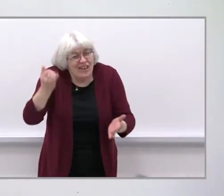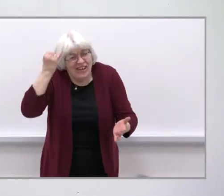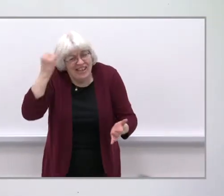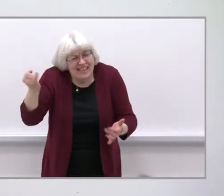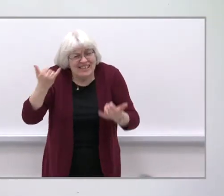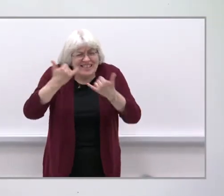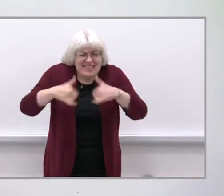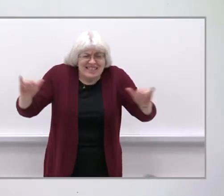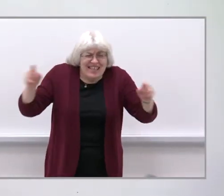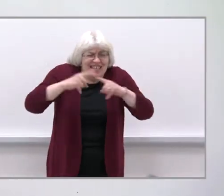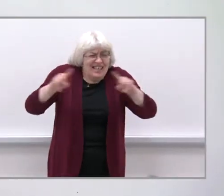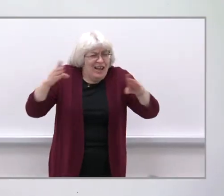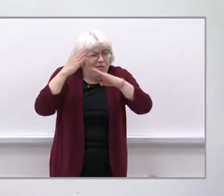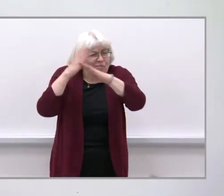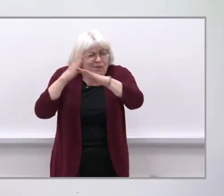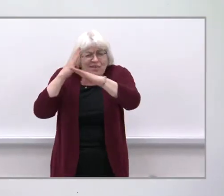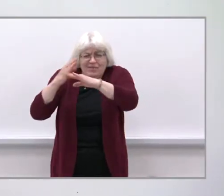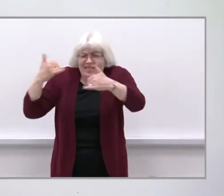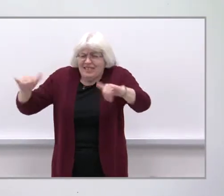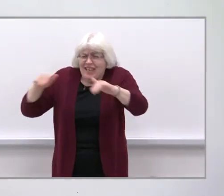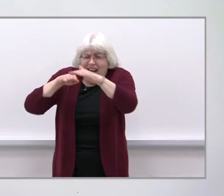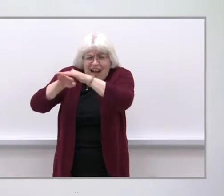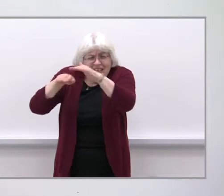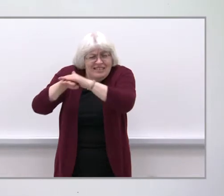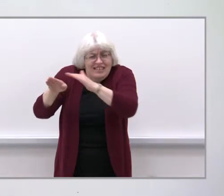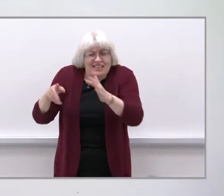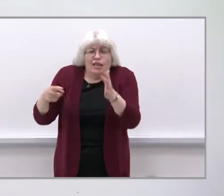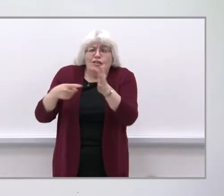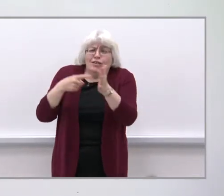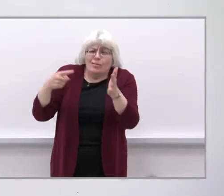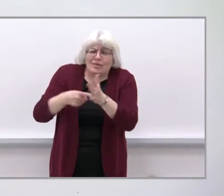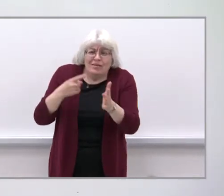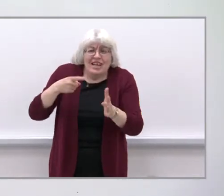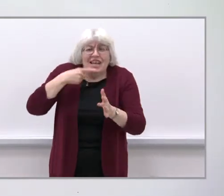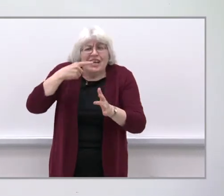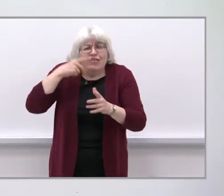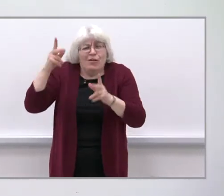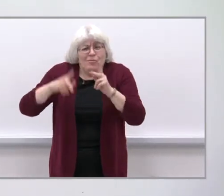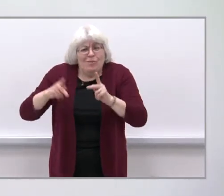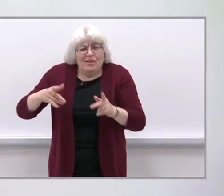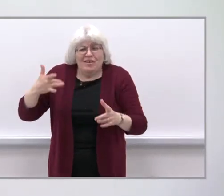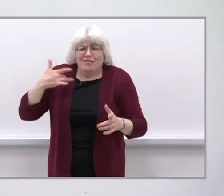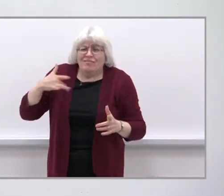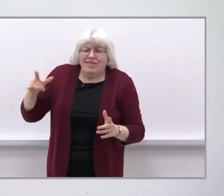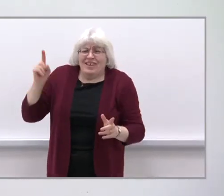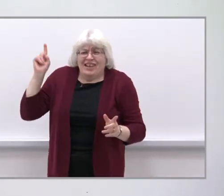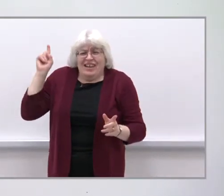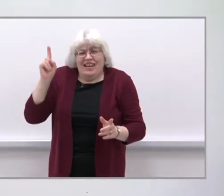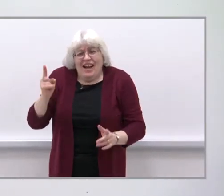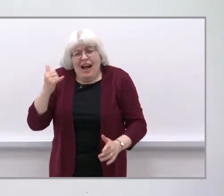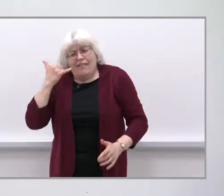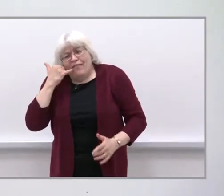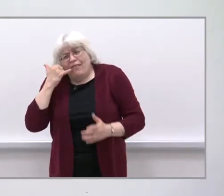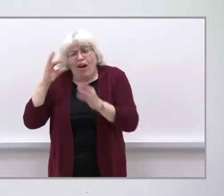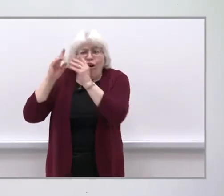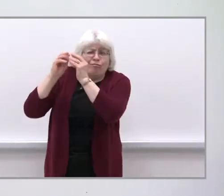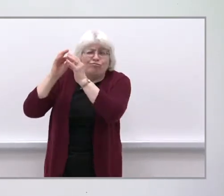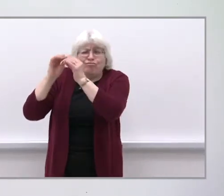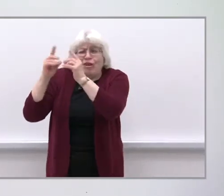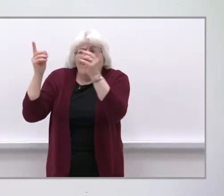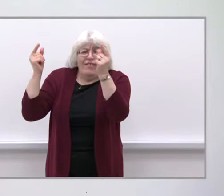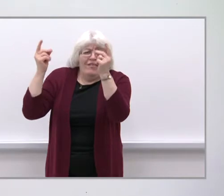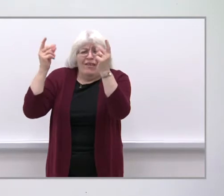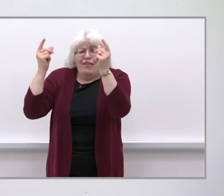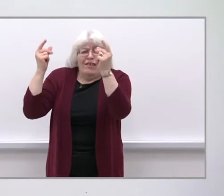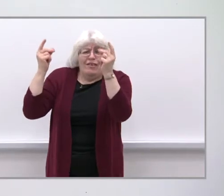Well, yes, that would be excellent, but there's still a barrier, an accessible barrier, because people who are not deaf can make their